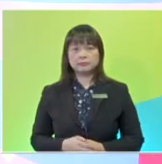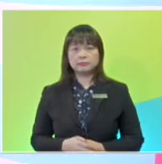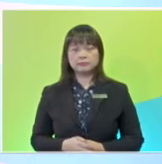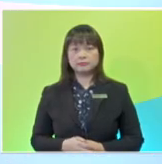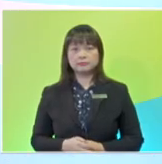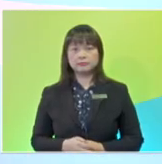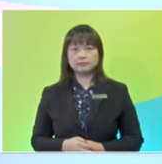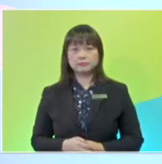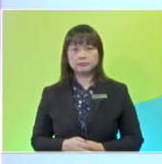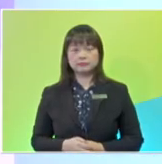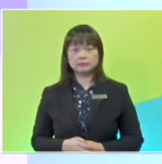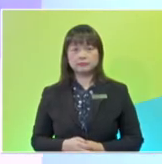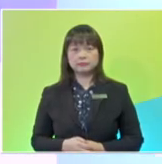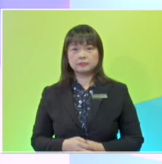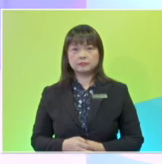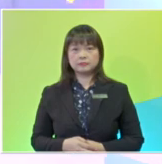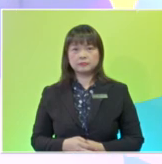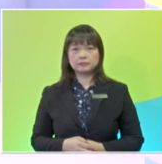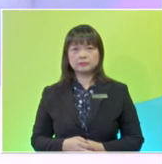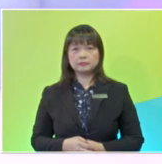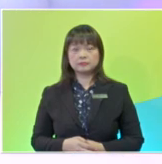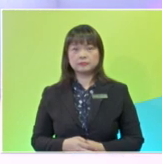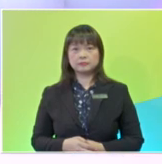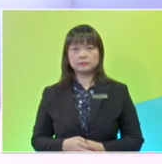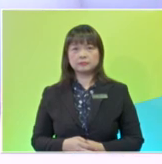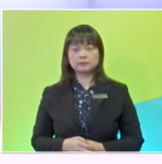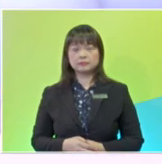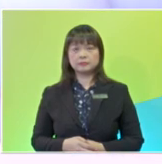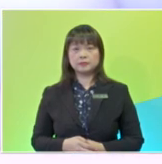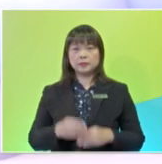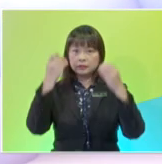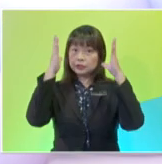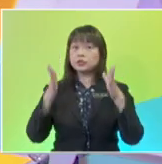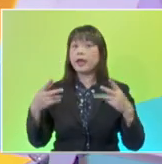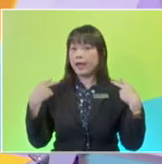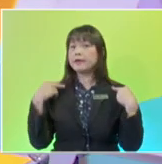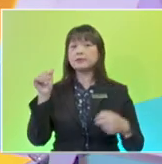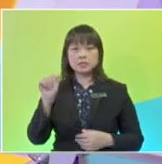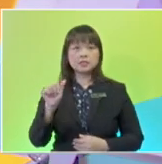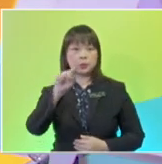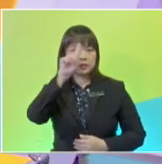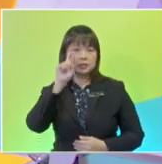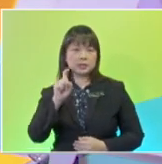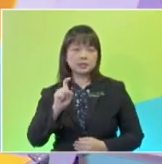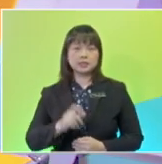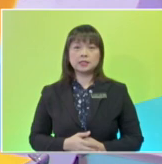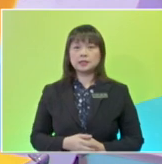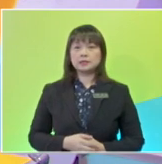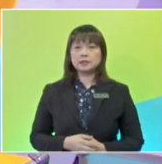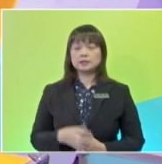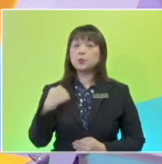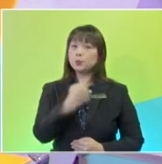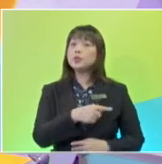down. I have a question. Oh, you have a question? Yes. Okay, tell me. So, we have already learned 5